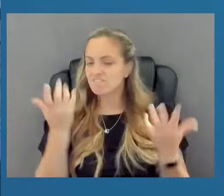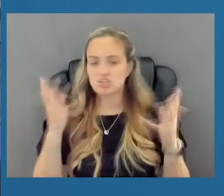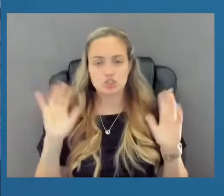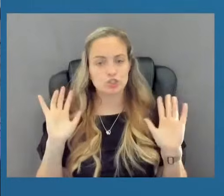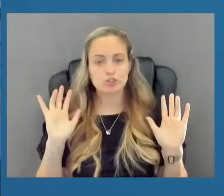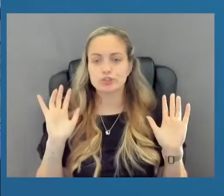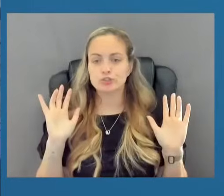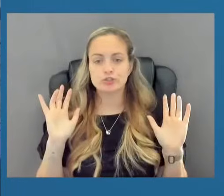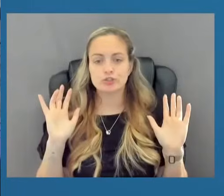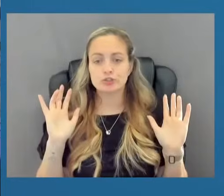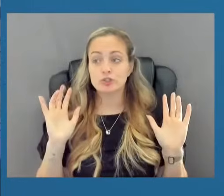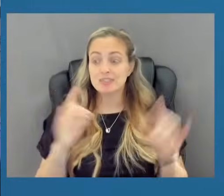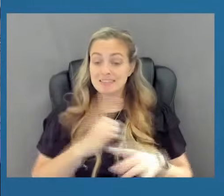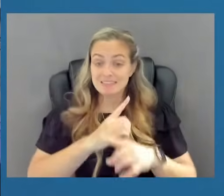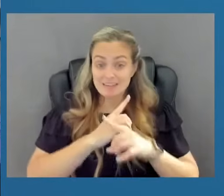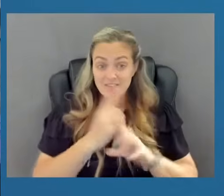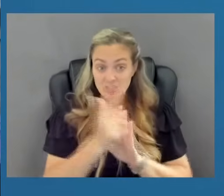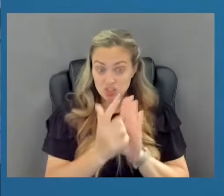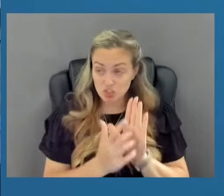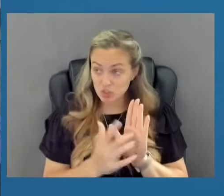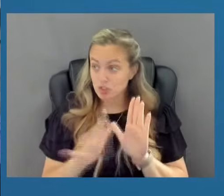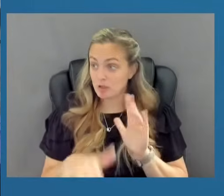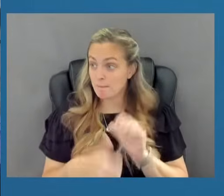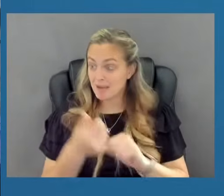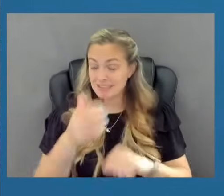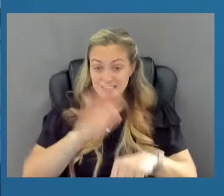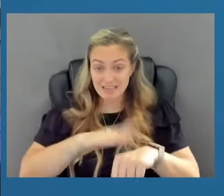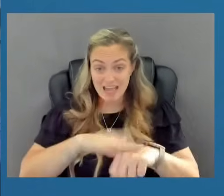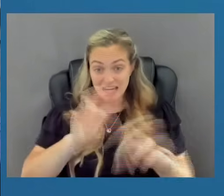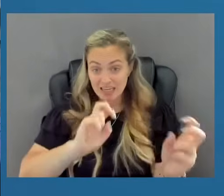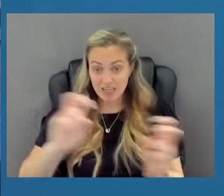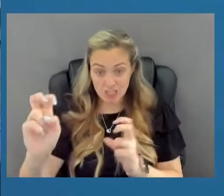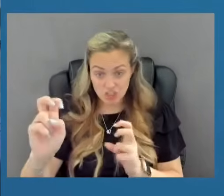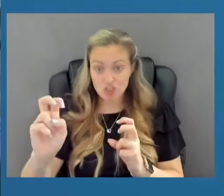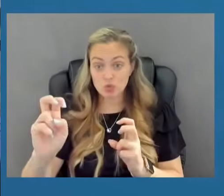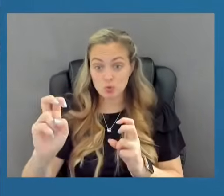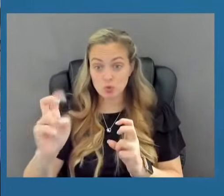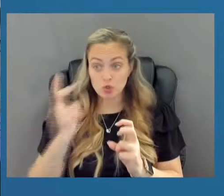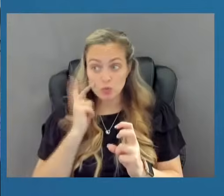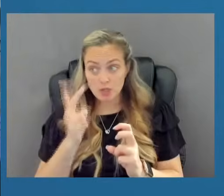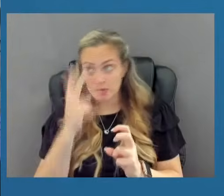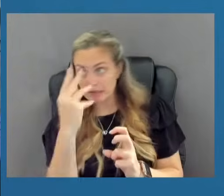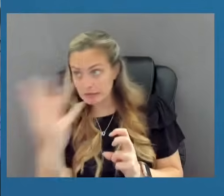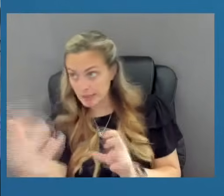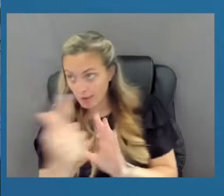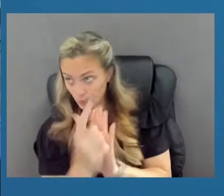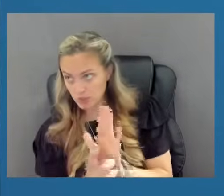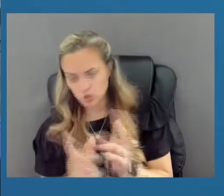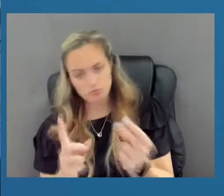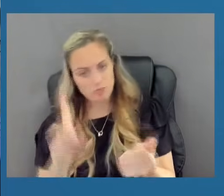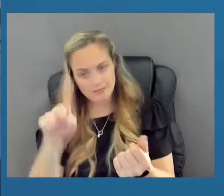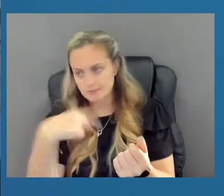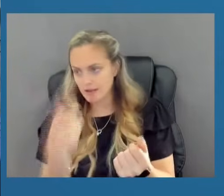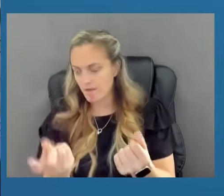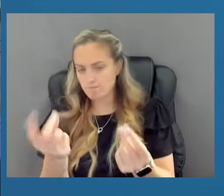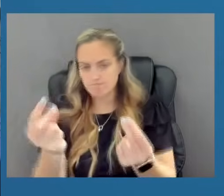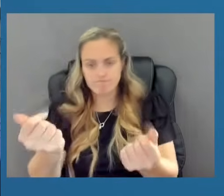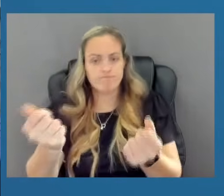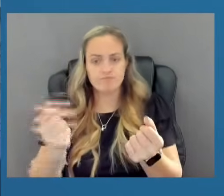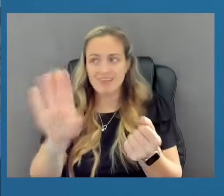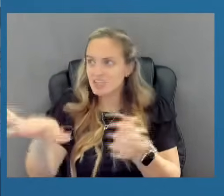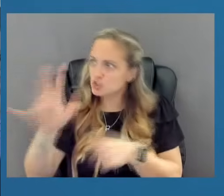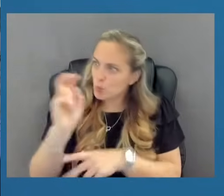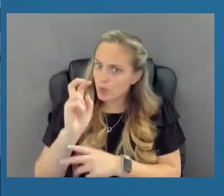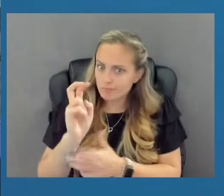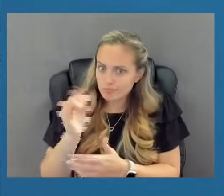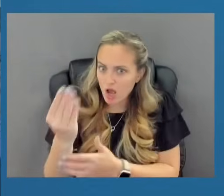defense attorneys must flag any potential issue with prosecutors first. Flag the issues. That's your job.